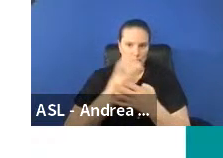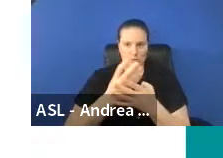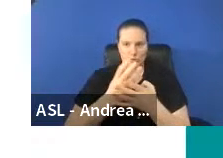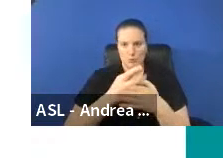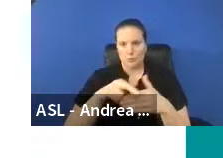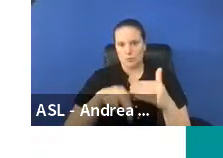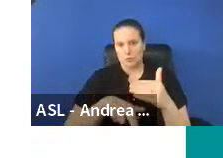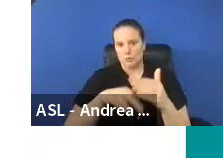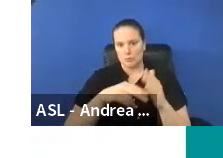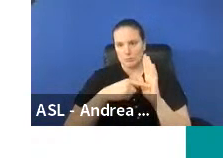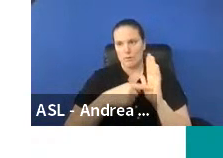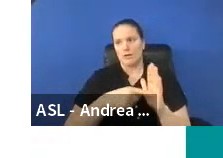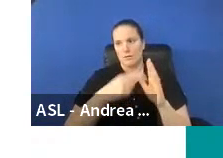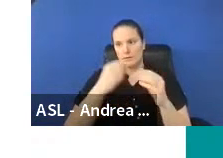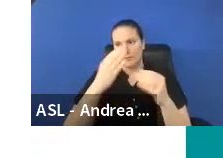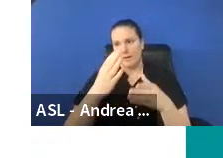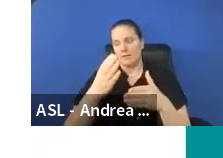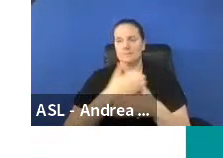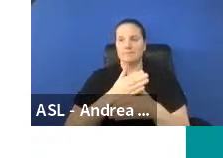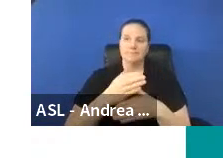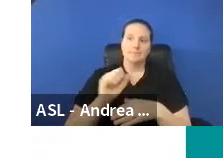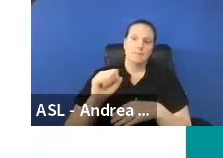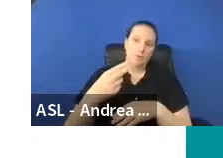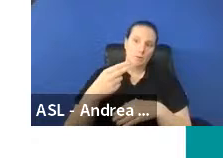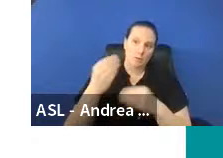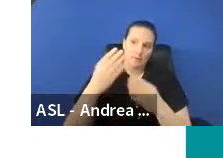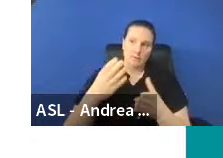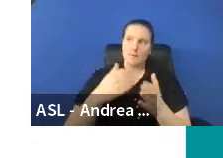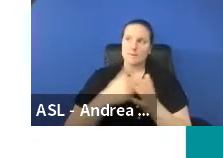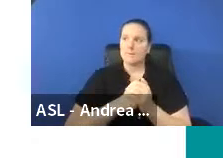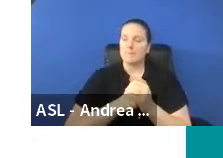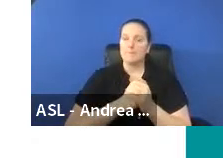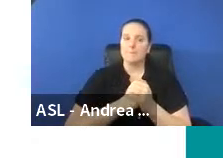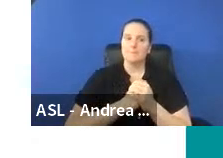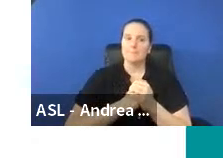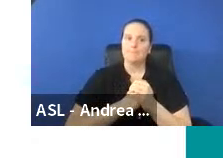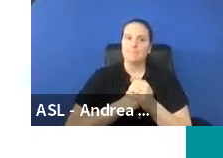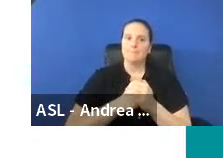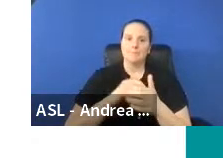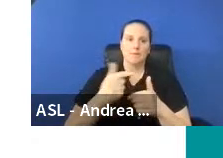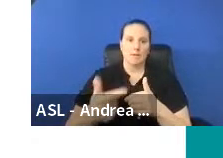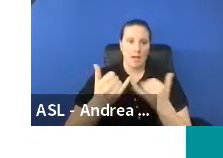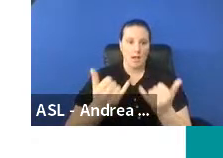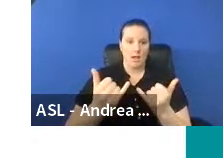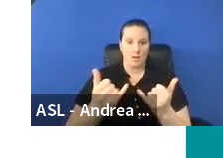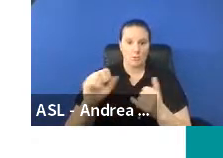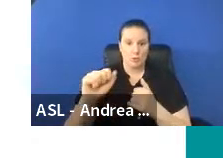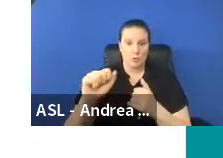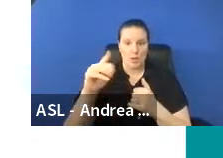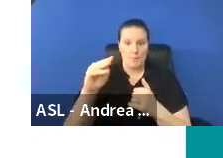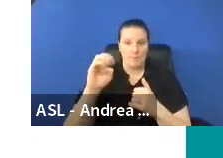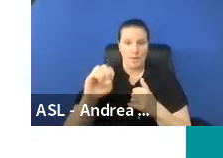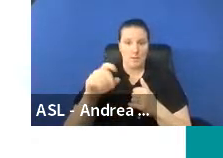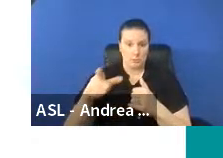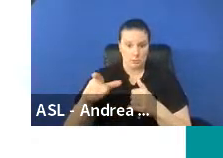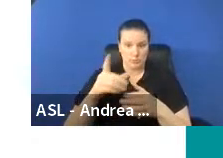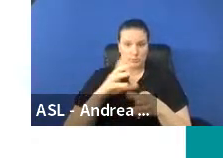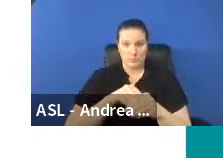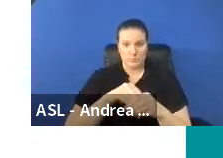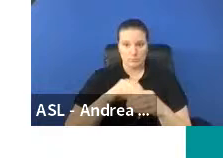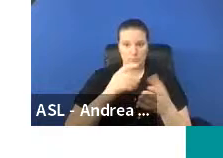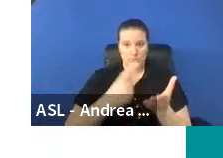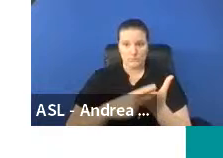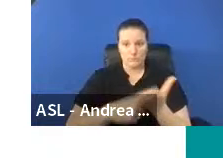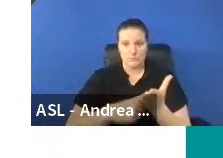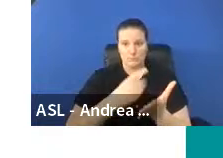modeling information, and partner and stakeholder input. I'm going to turn it over to Salome, and she's going to get into some